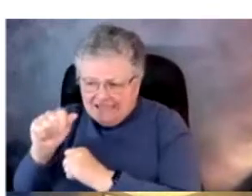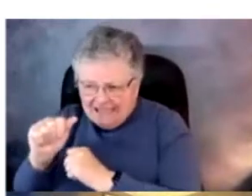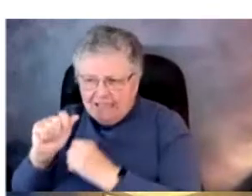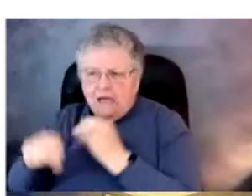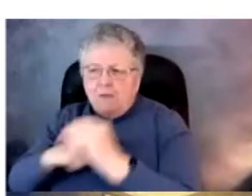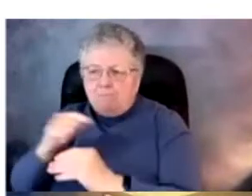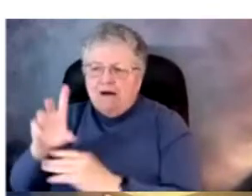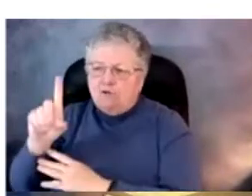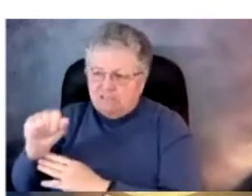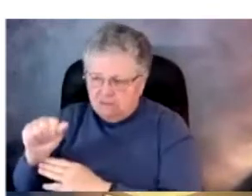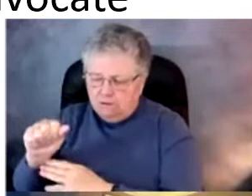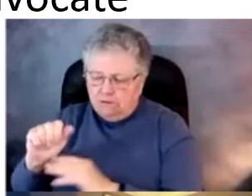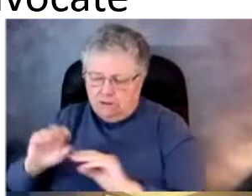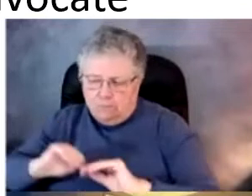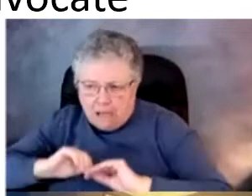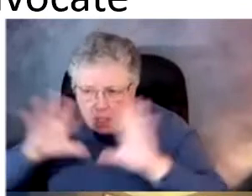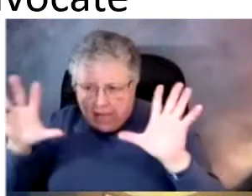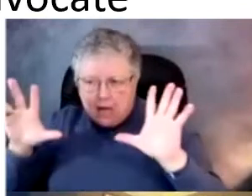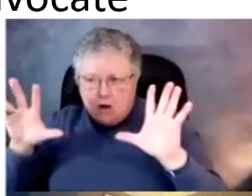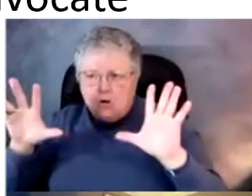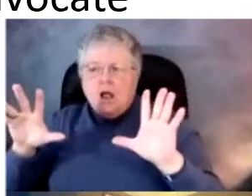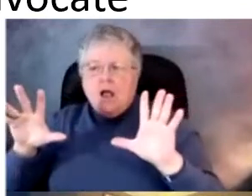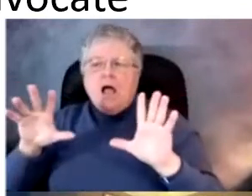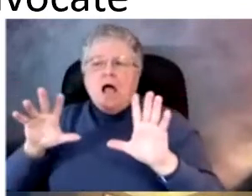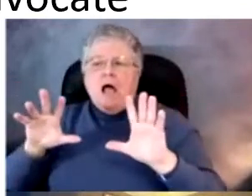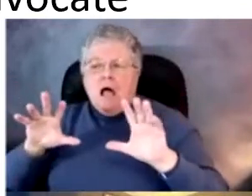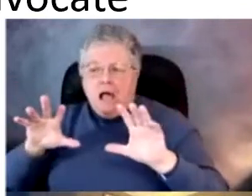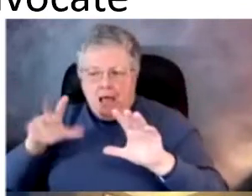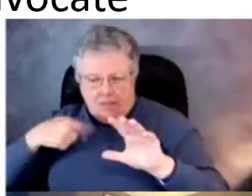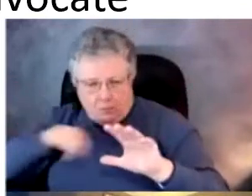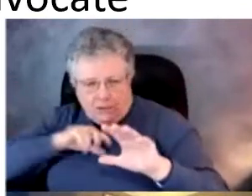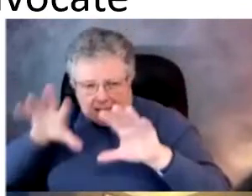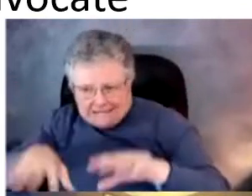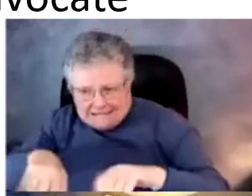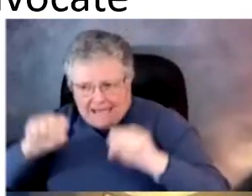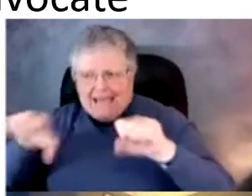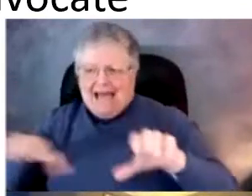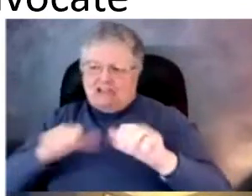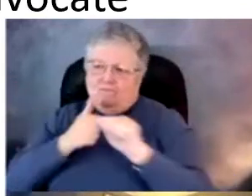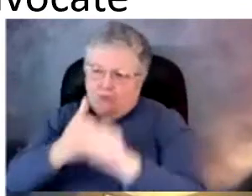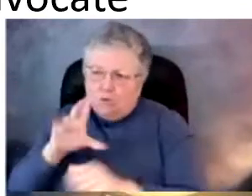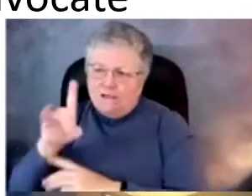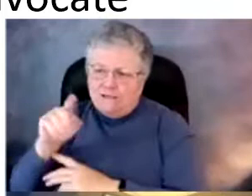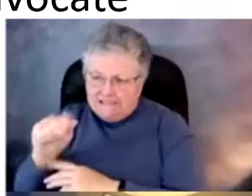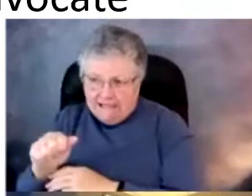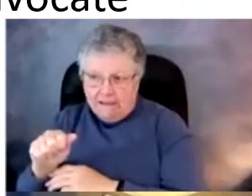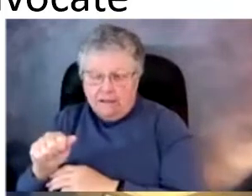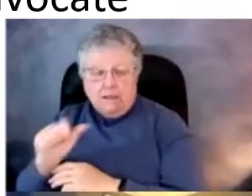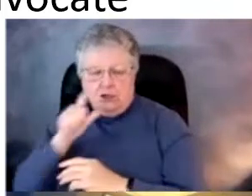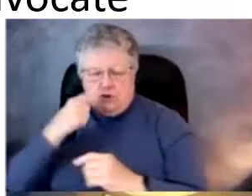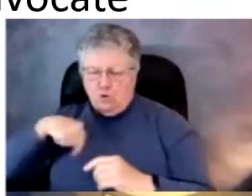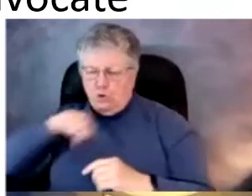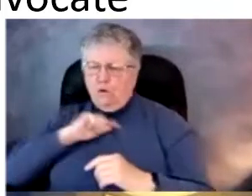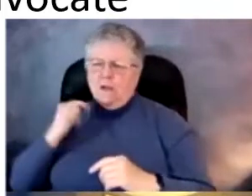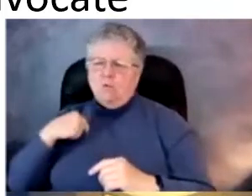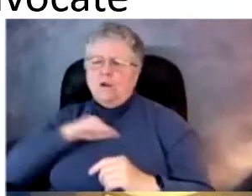actionable, and transparent. And so who are we? I think first and foremost, we're a community of people with shared